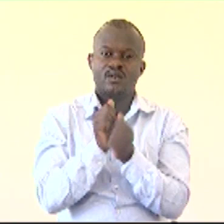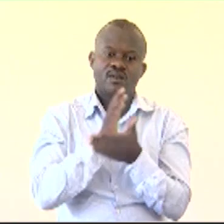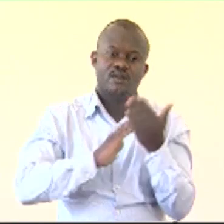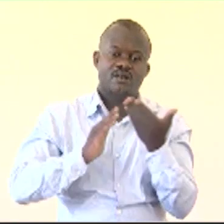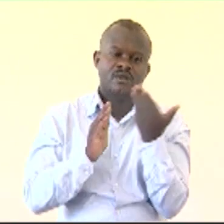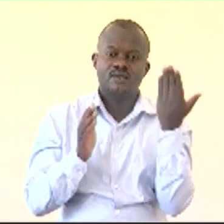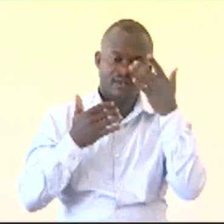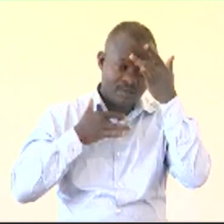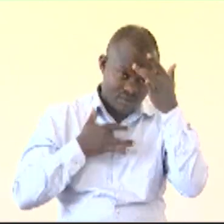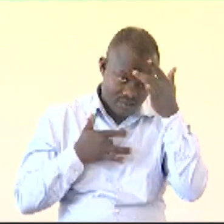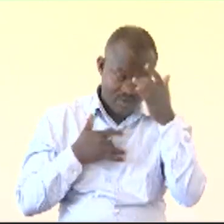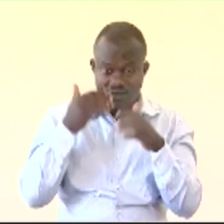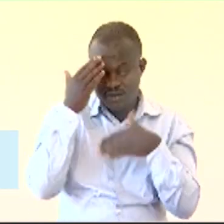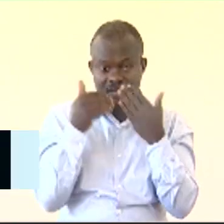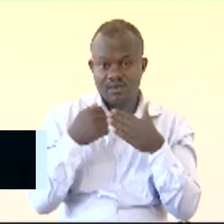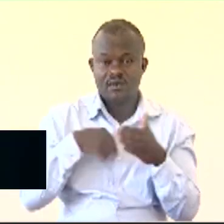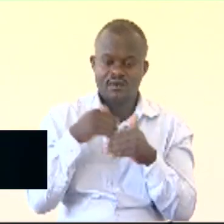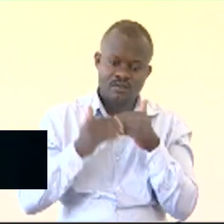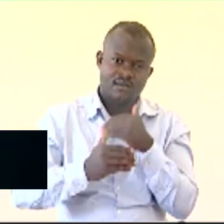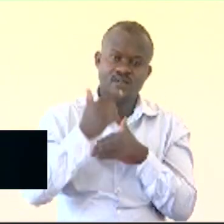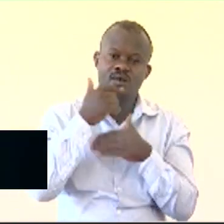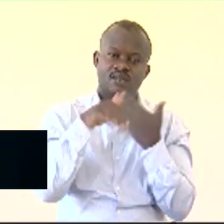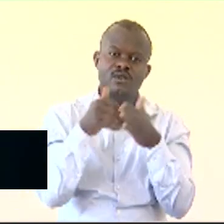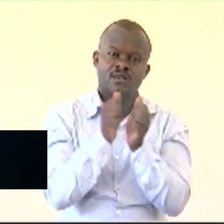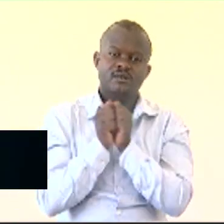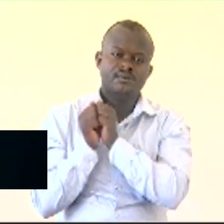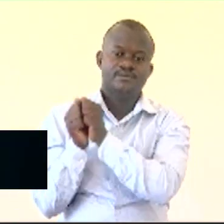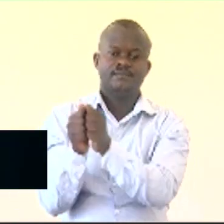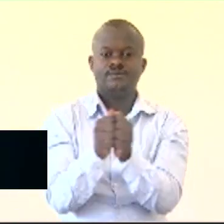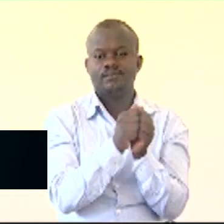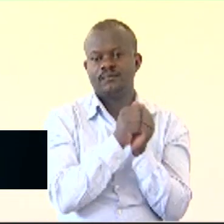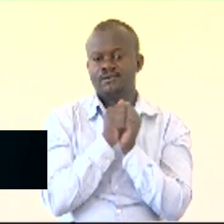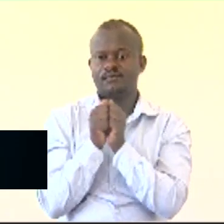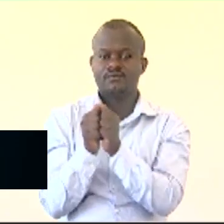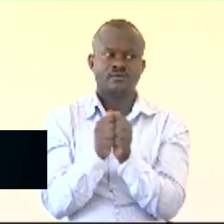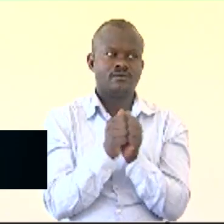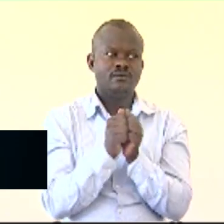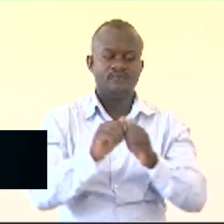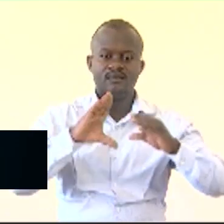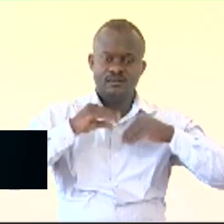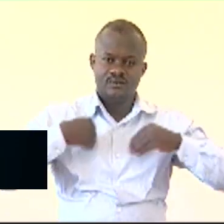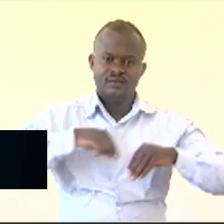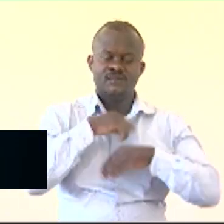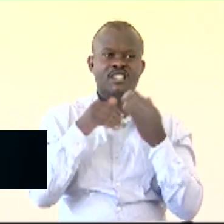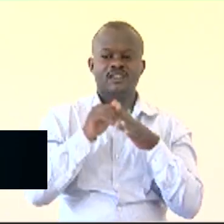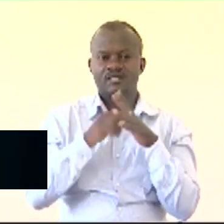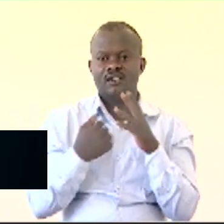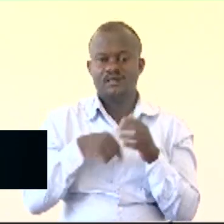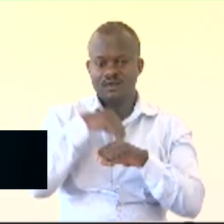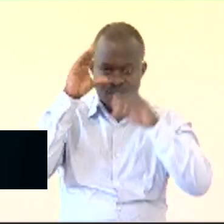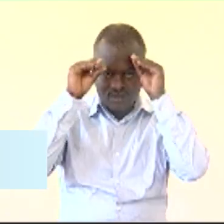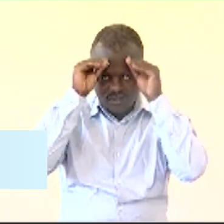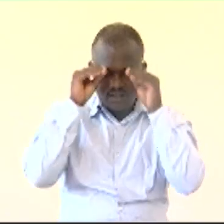infectious diseases because they are common to us. We know them. Let's start our lesson. Our